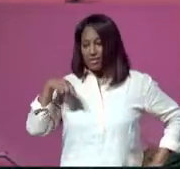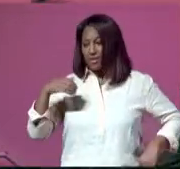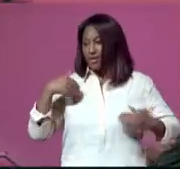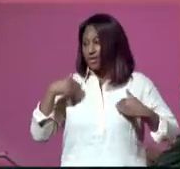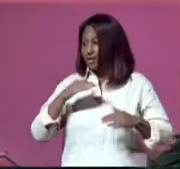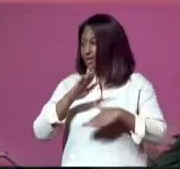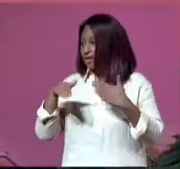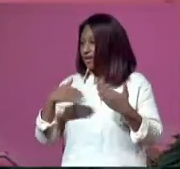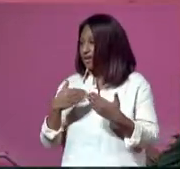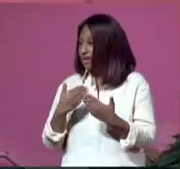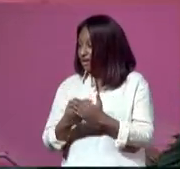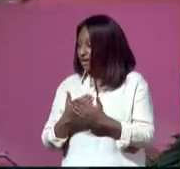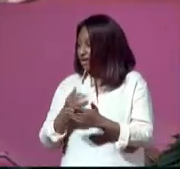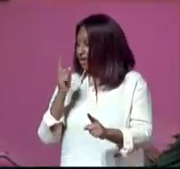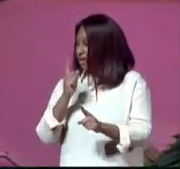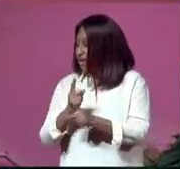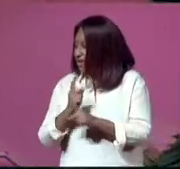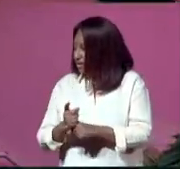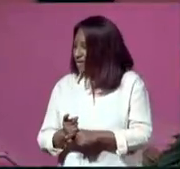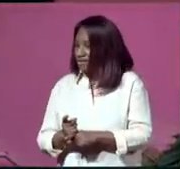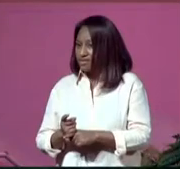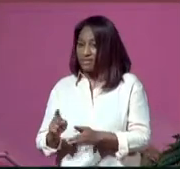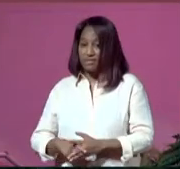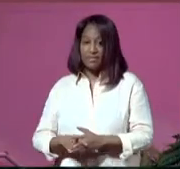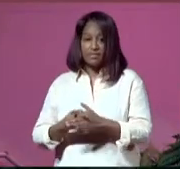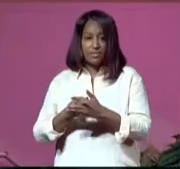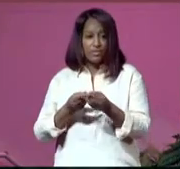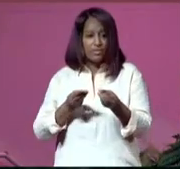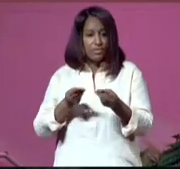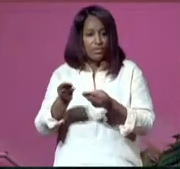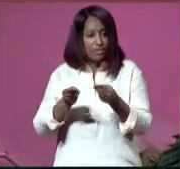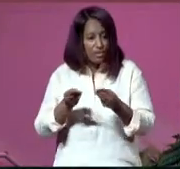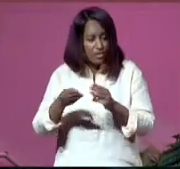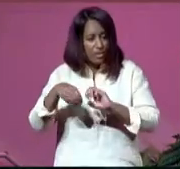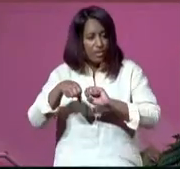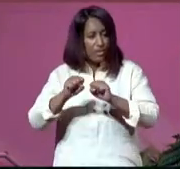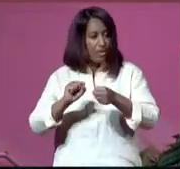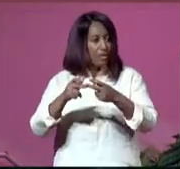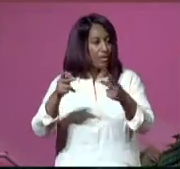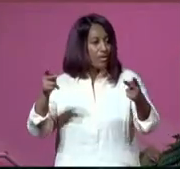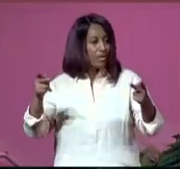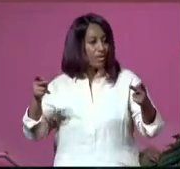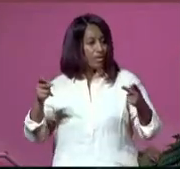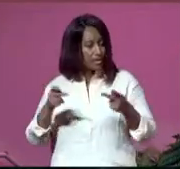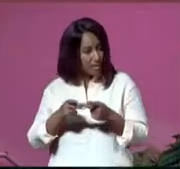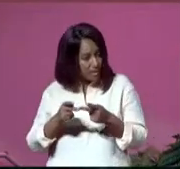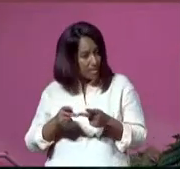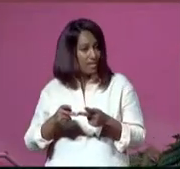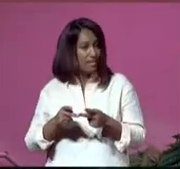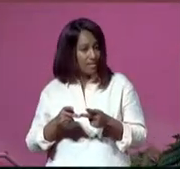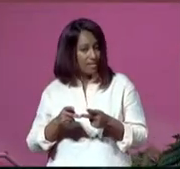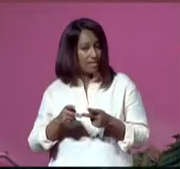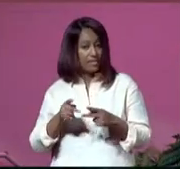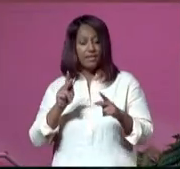together and start ministering to the broken places in people.